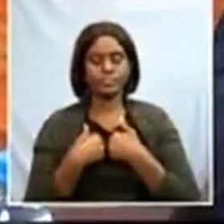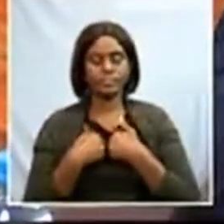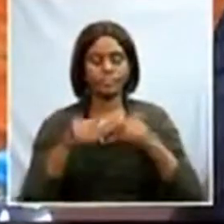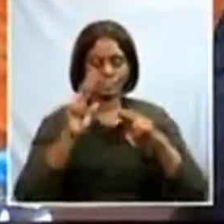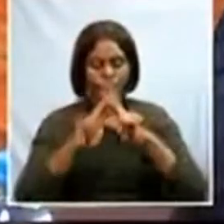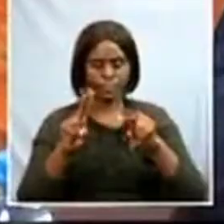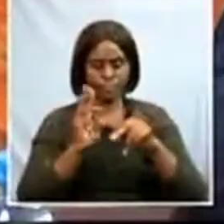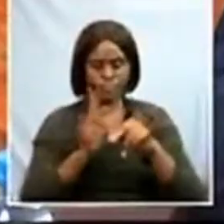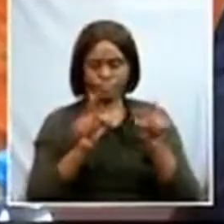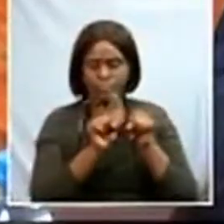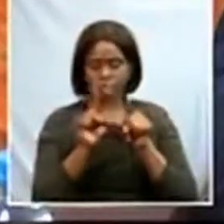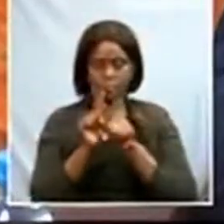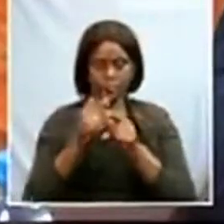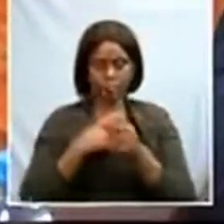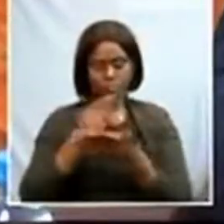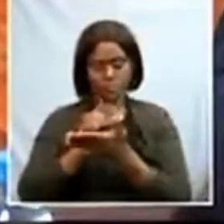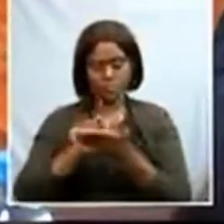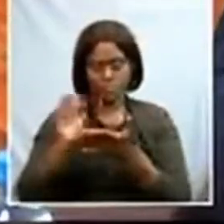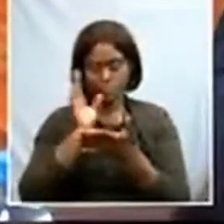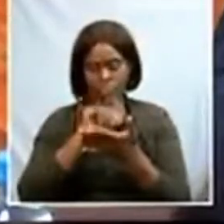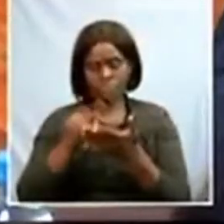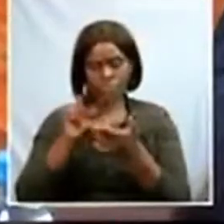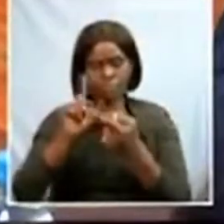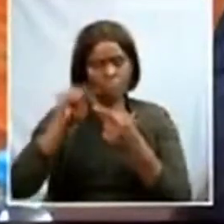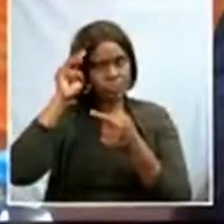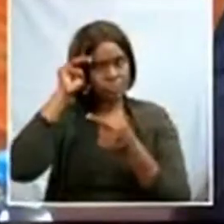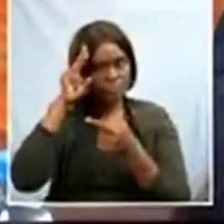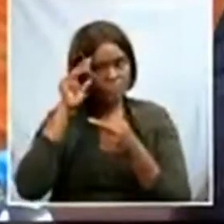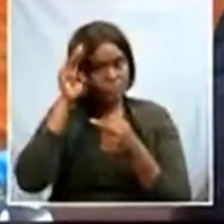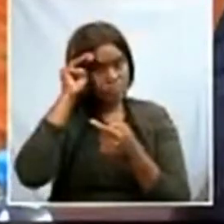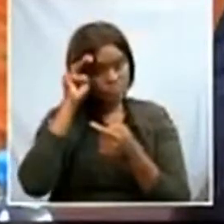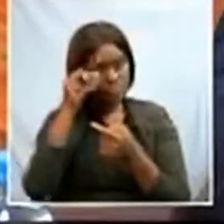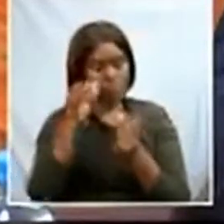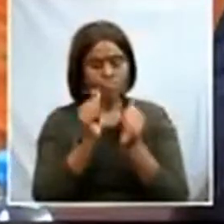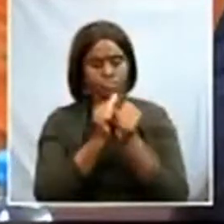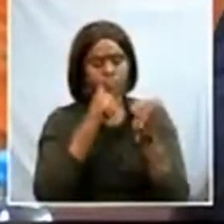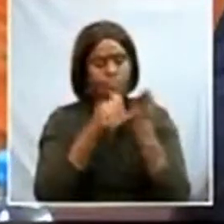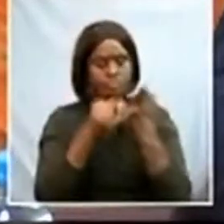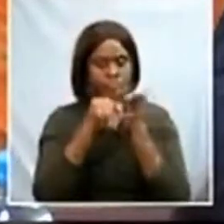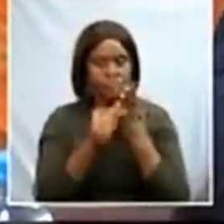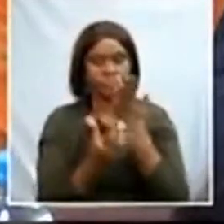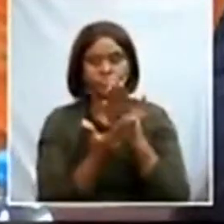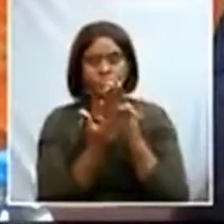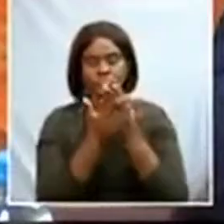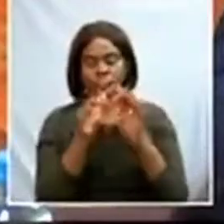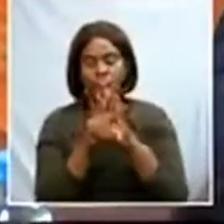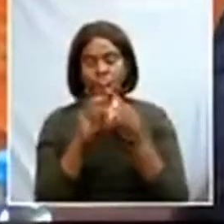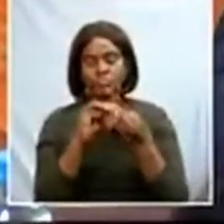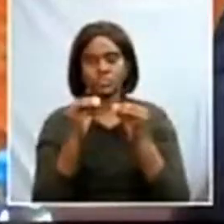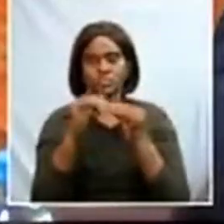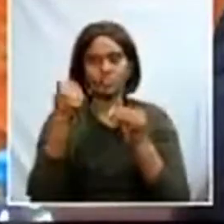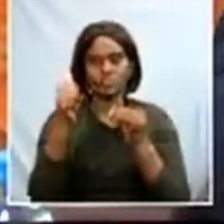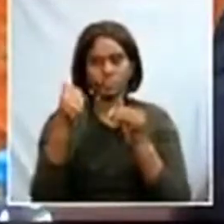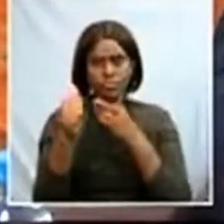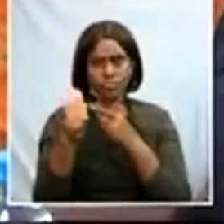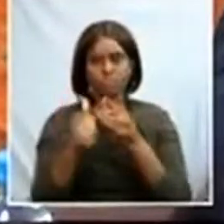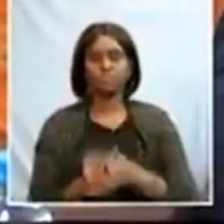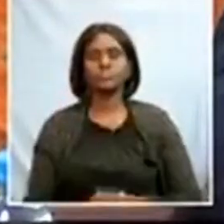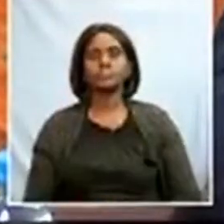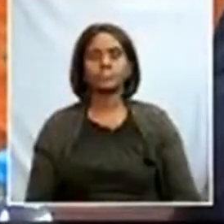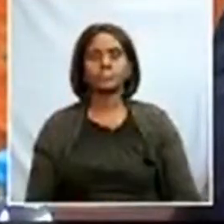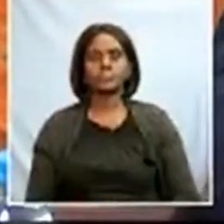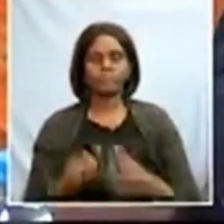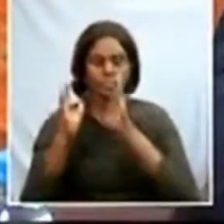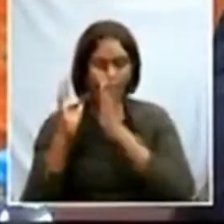Chair, we also had written to the ministry, and the letters are attached on Appendix 10. The